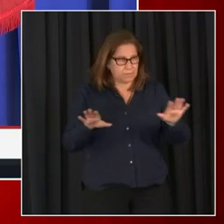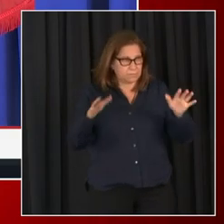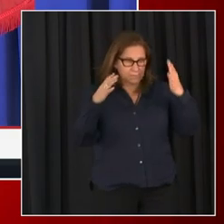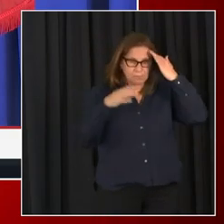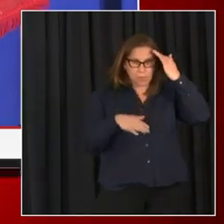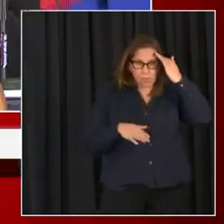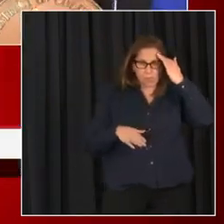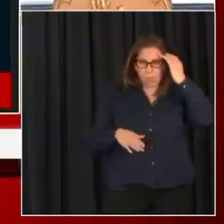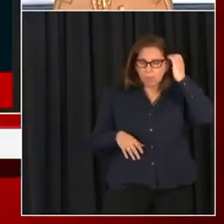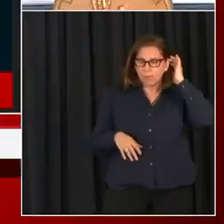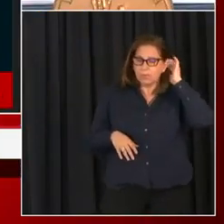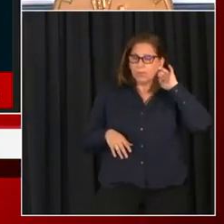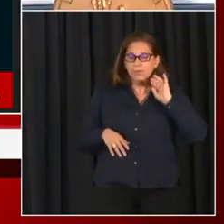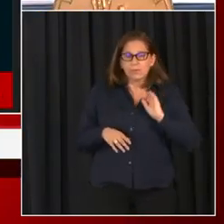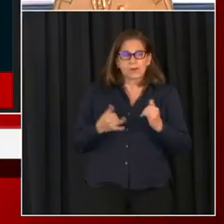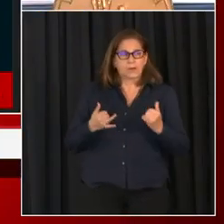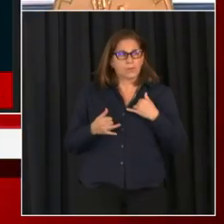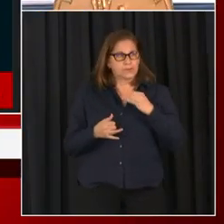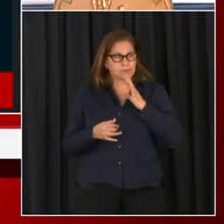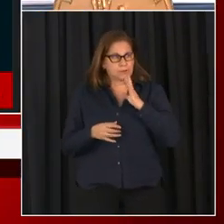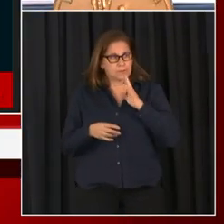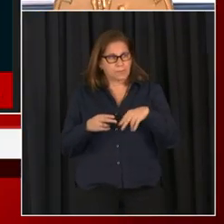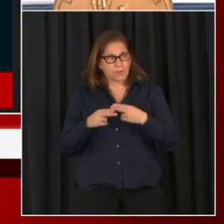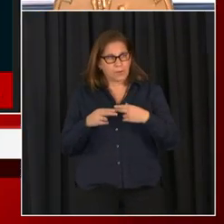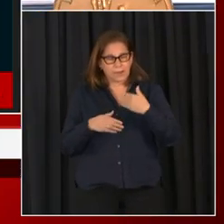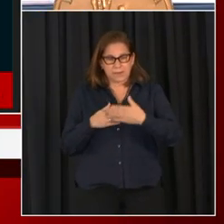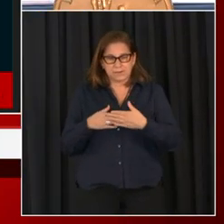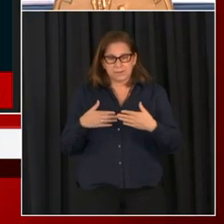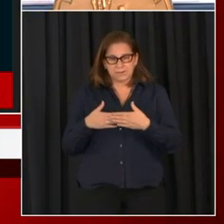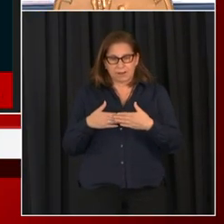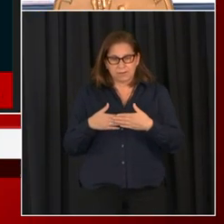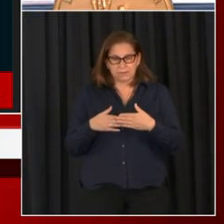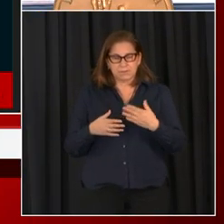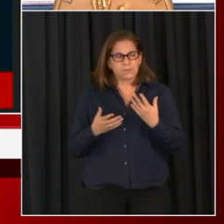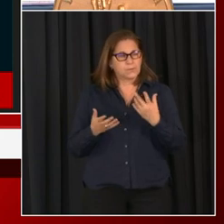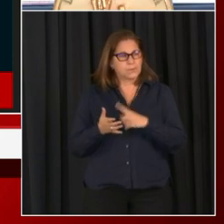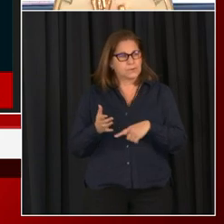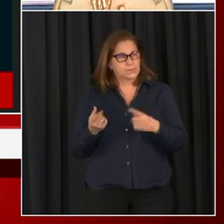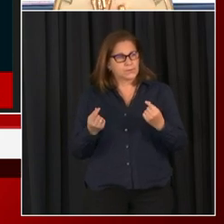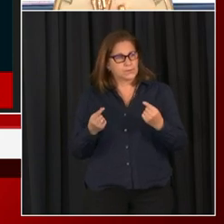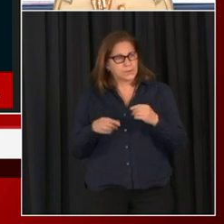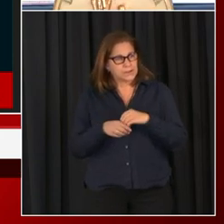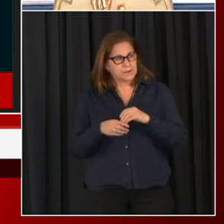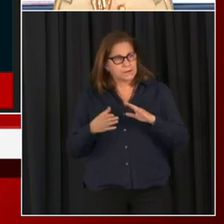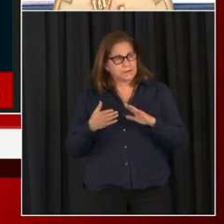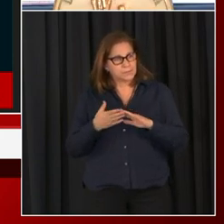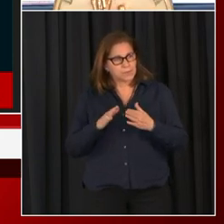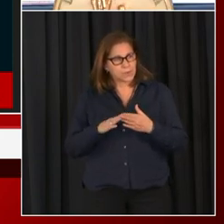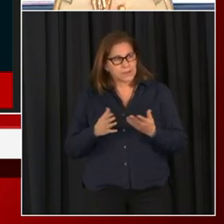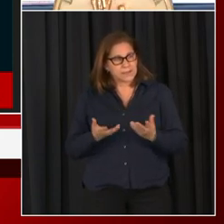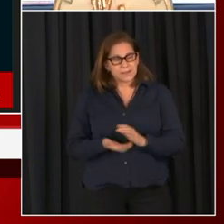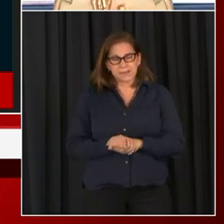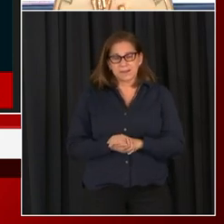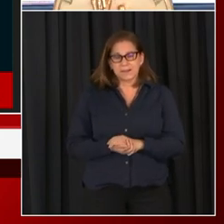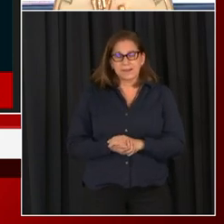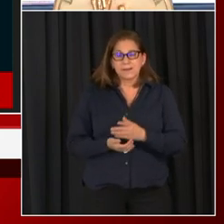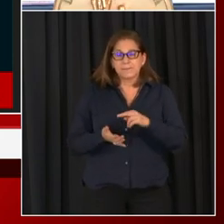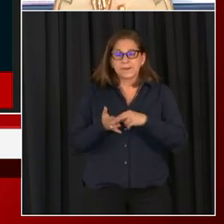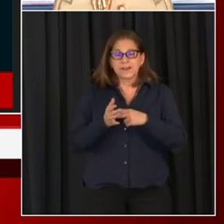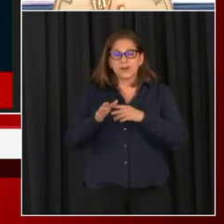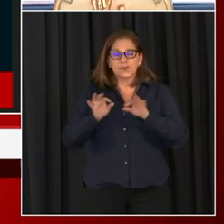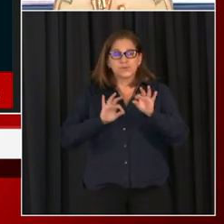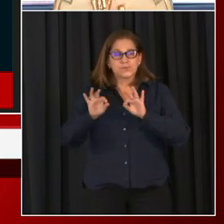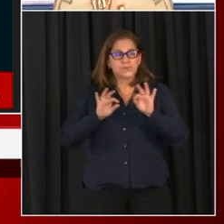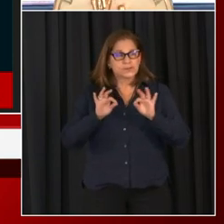next slides on all the things that we can do as a community to stop the spread of COVID. And part of it,